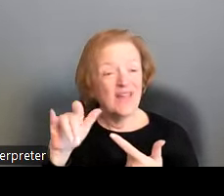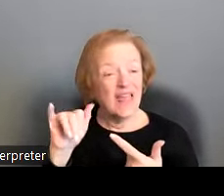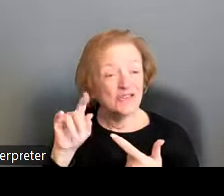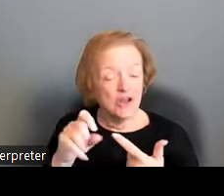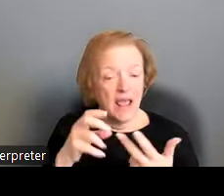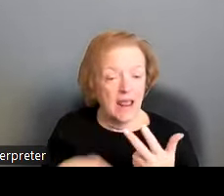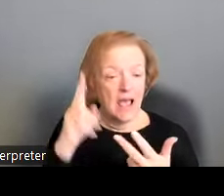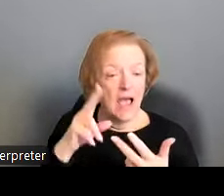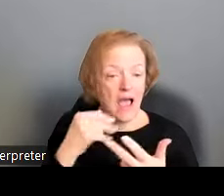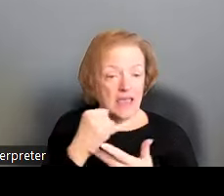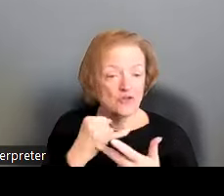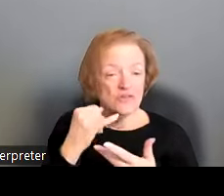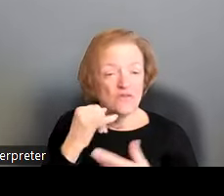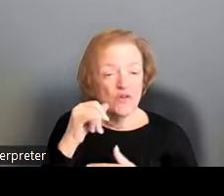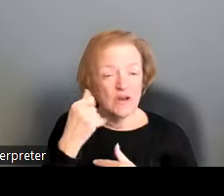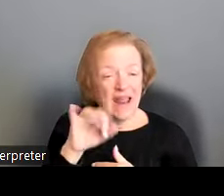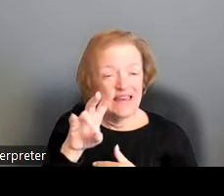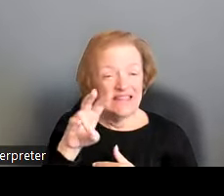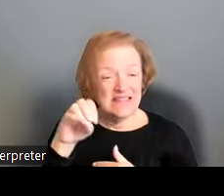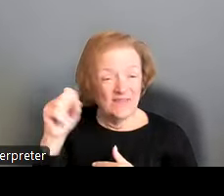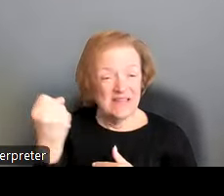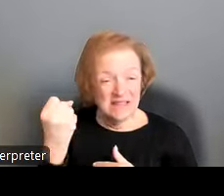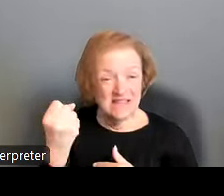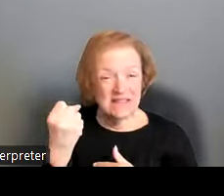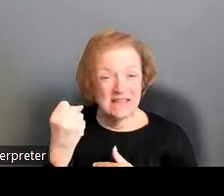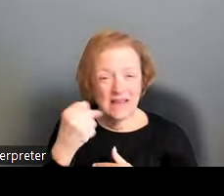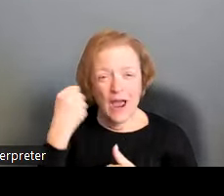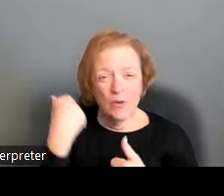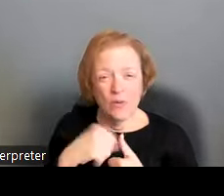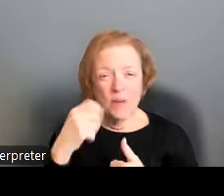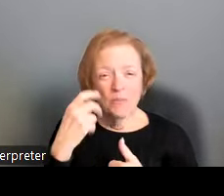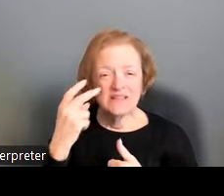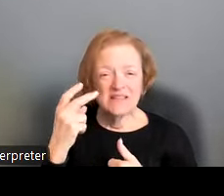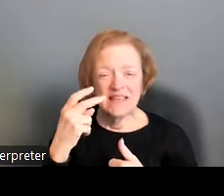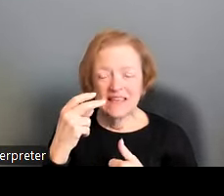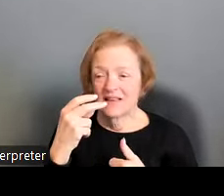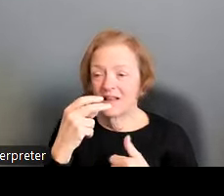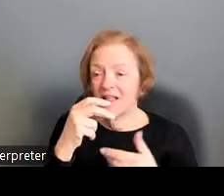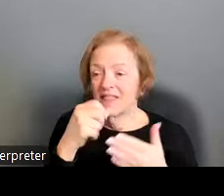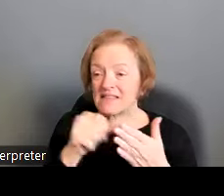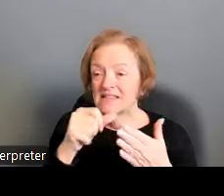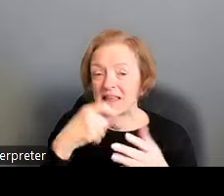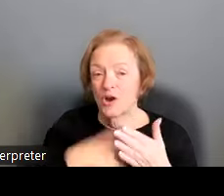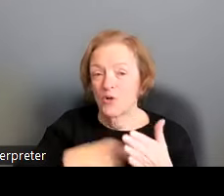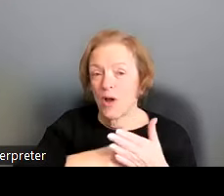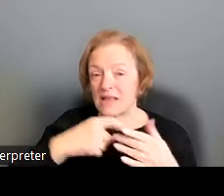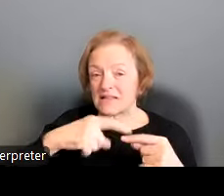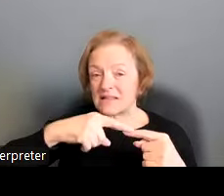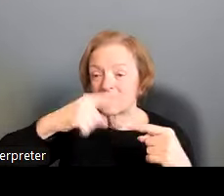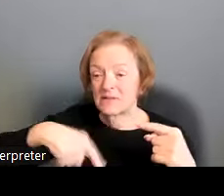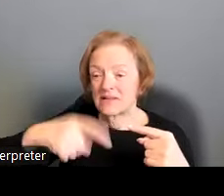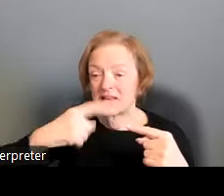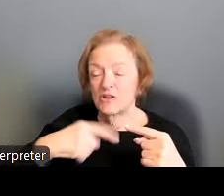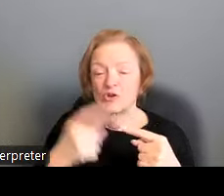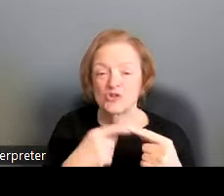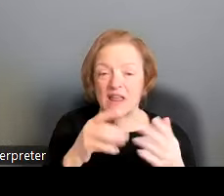of the 1970s. I remember seeing sticker prices being we used to have stickers with prices on